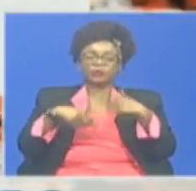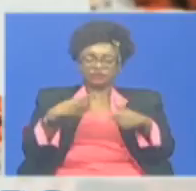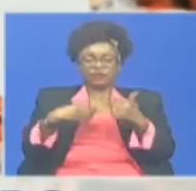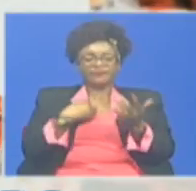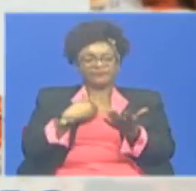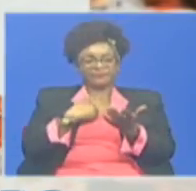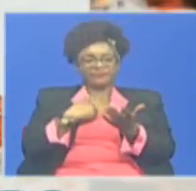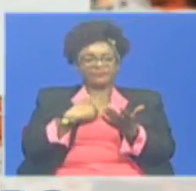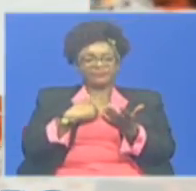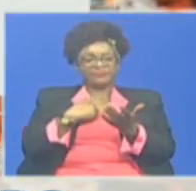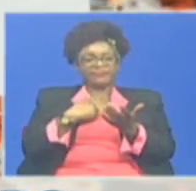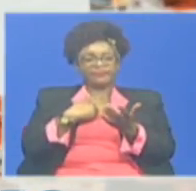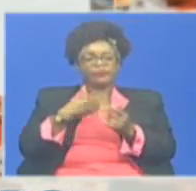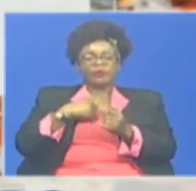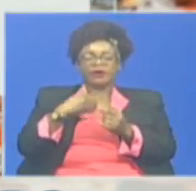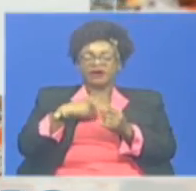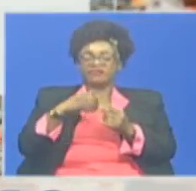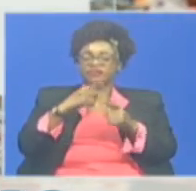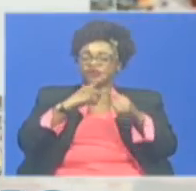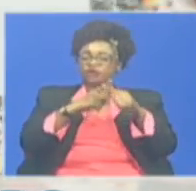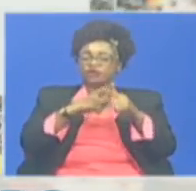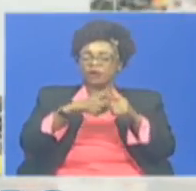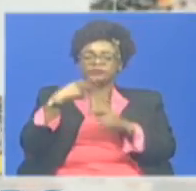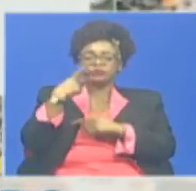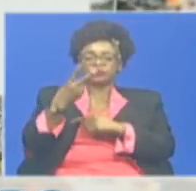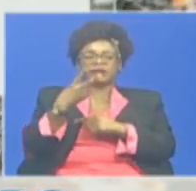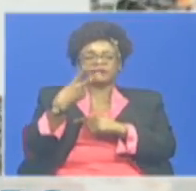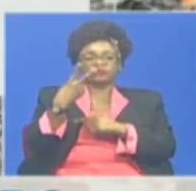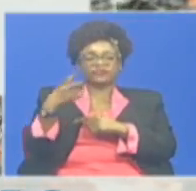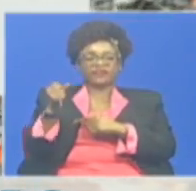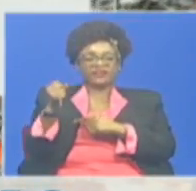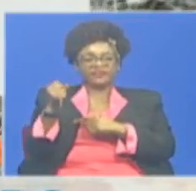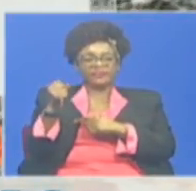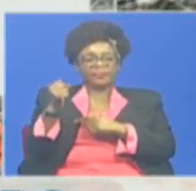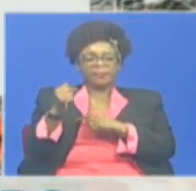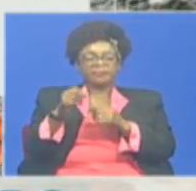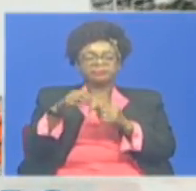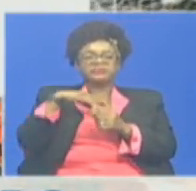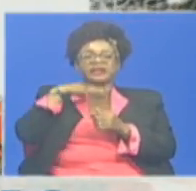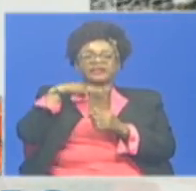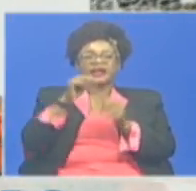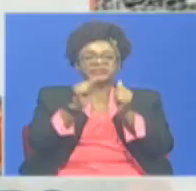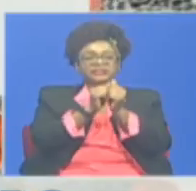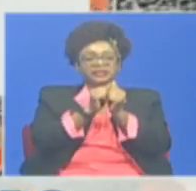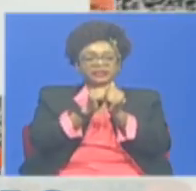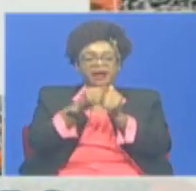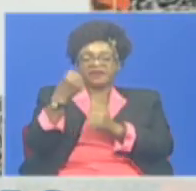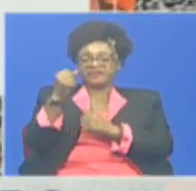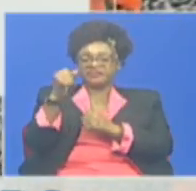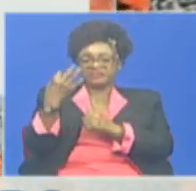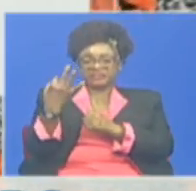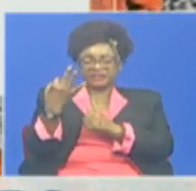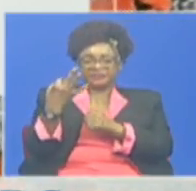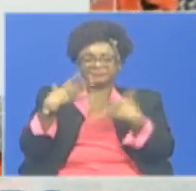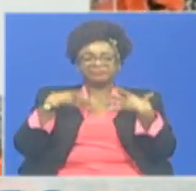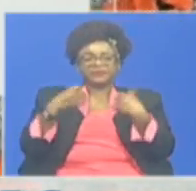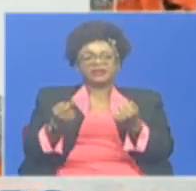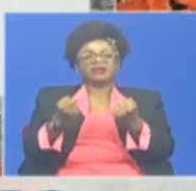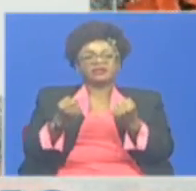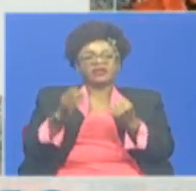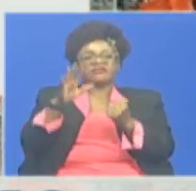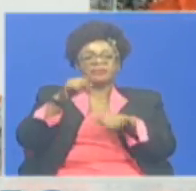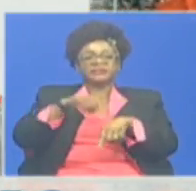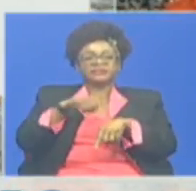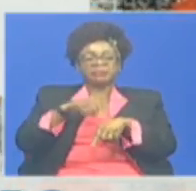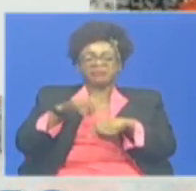a total of 225 infections, 10 deaths, and 53 recoveries this far since the first case